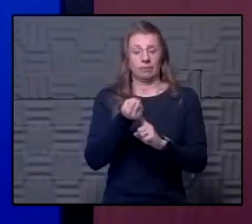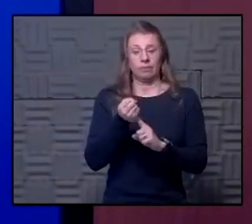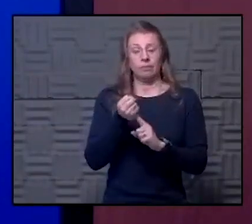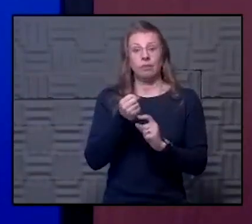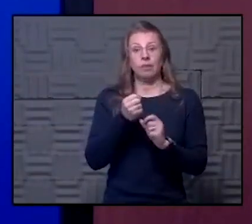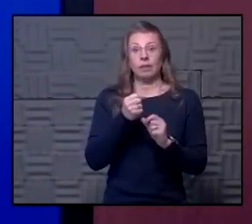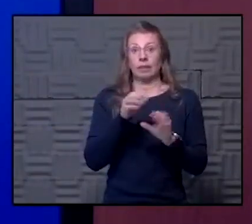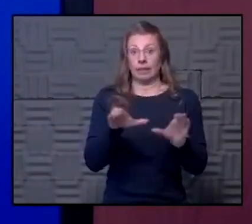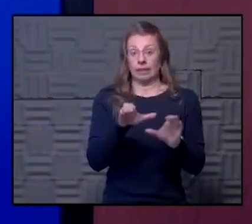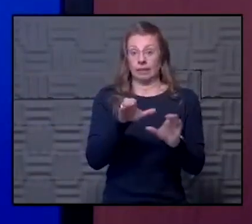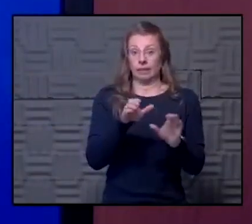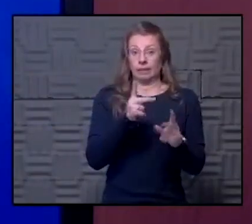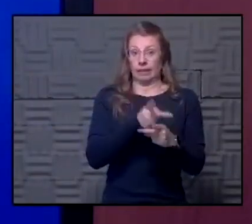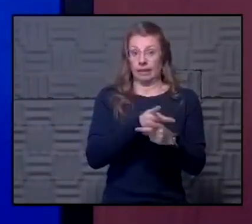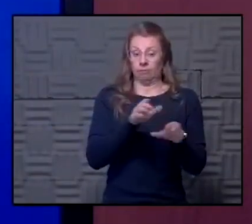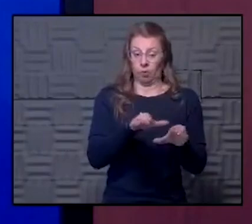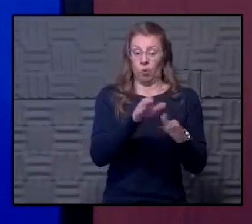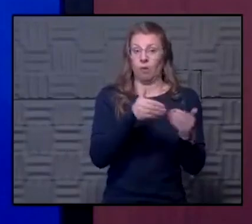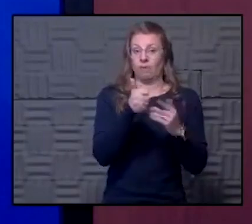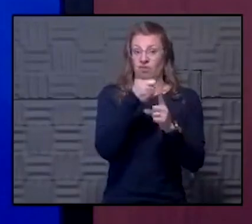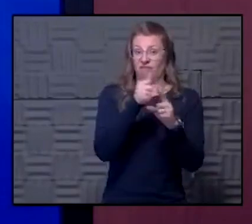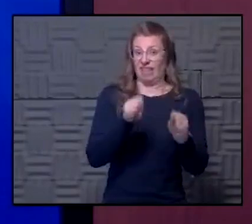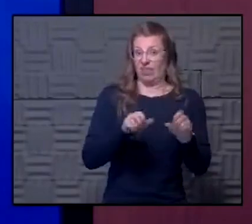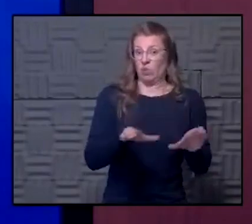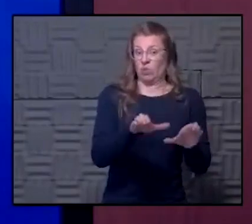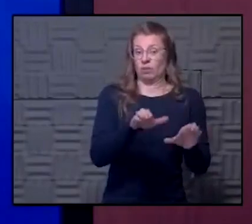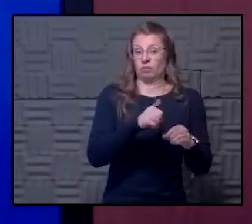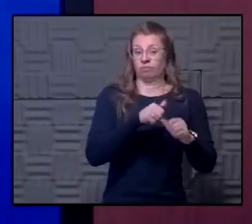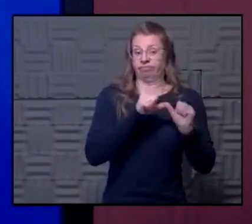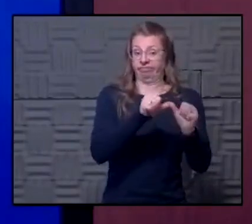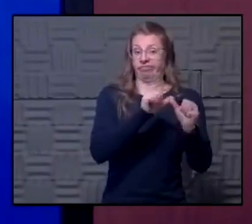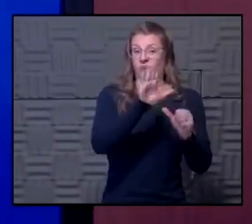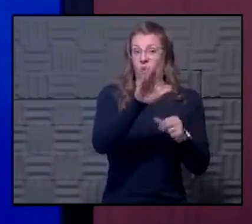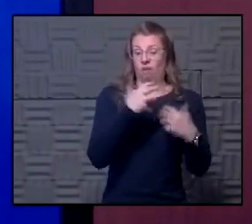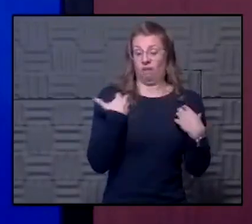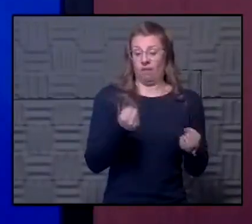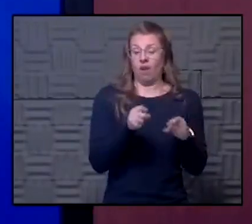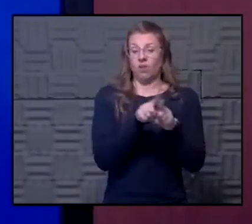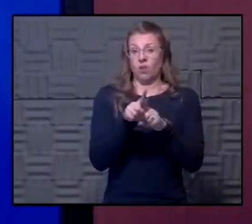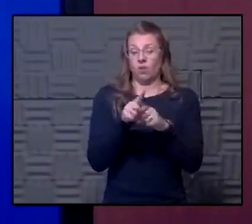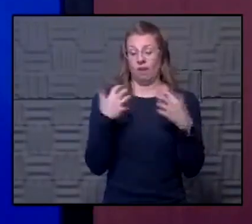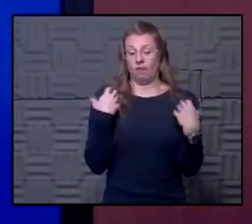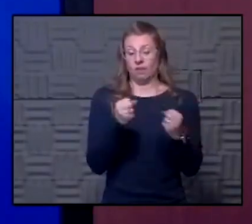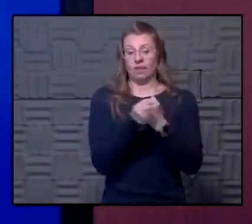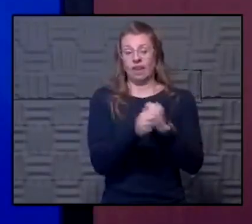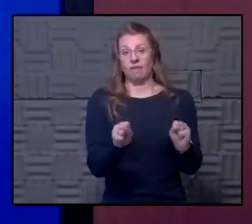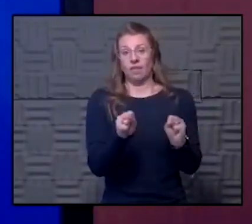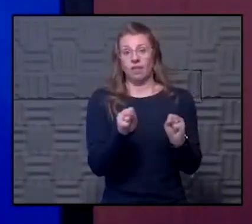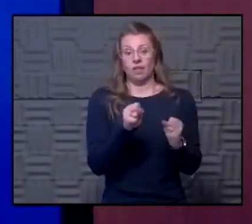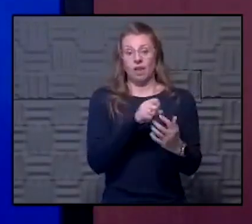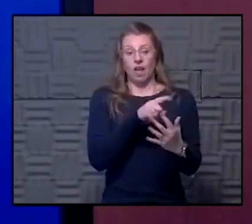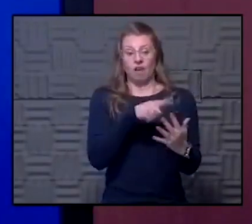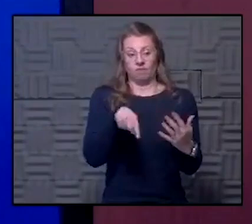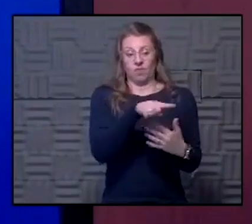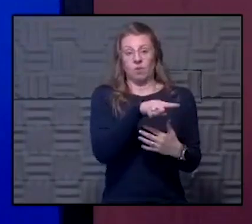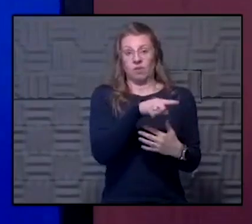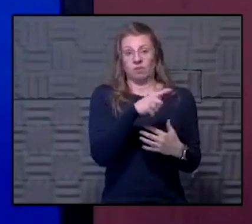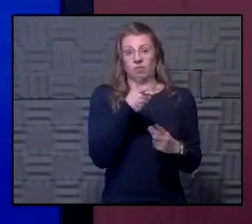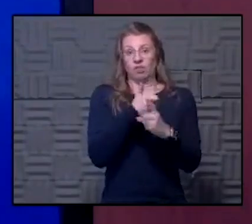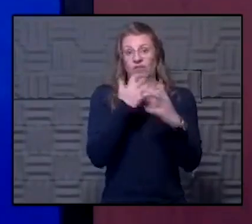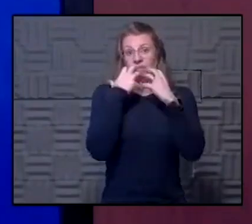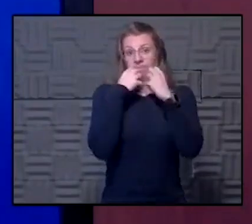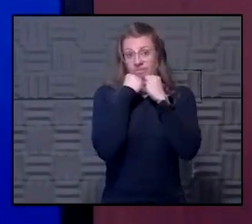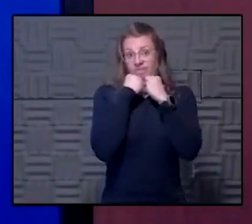can do to maintain your health and the health and safety of those you care about.